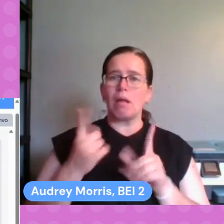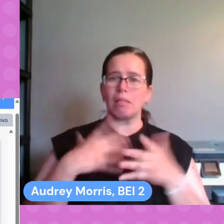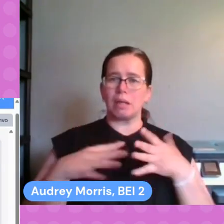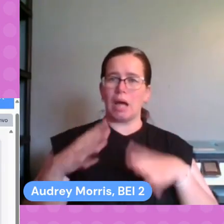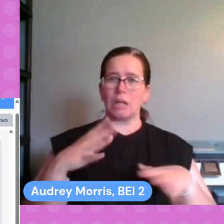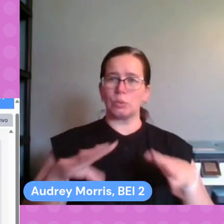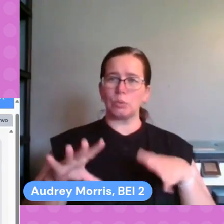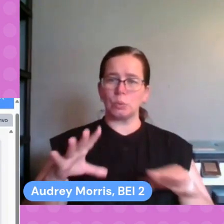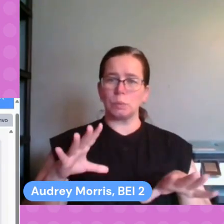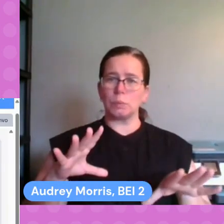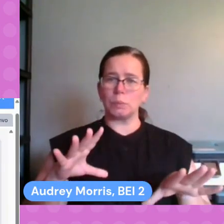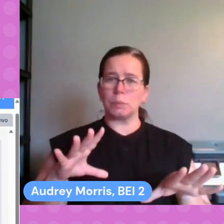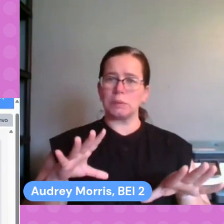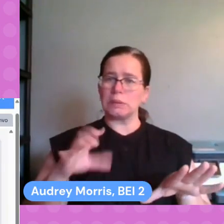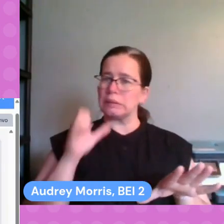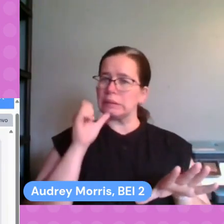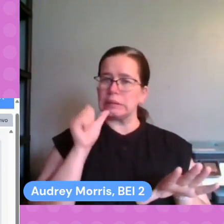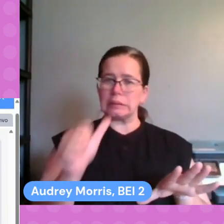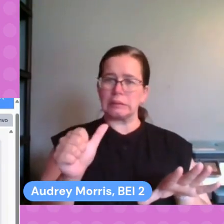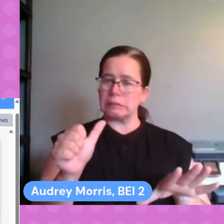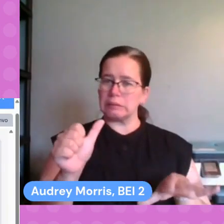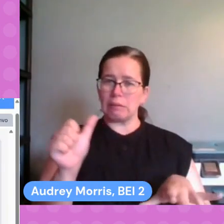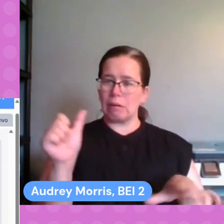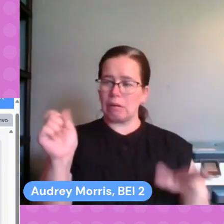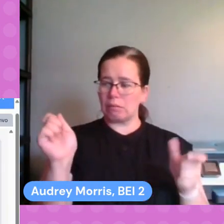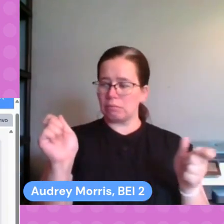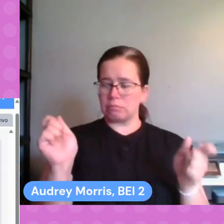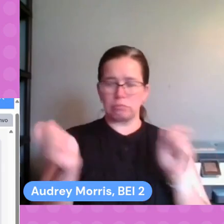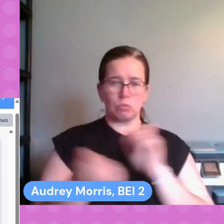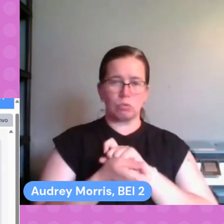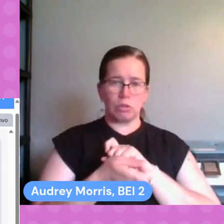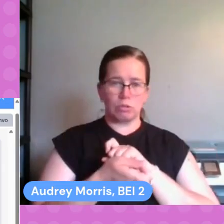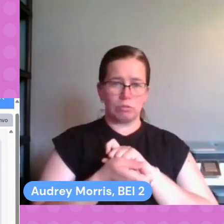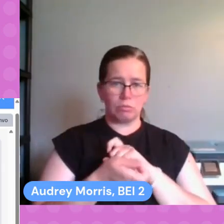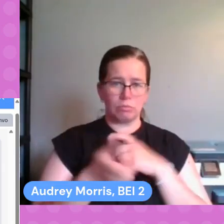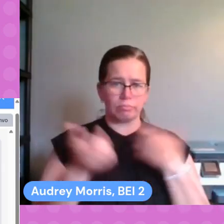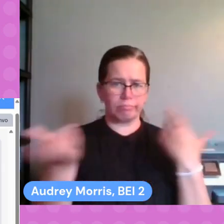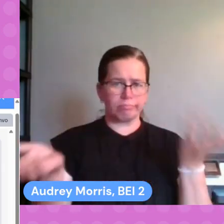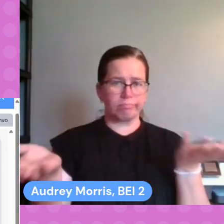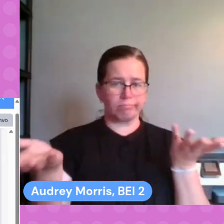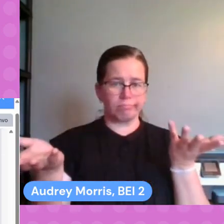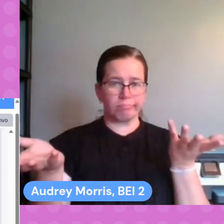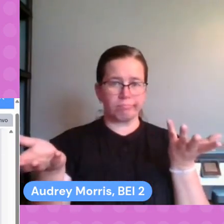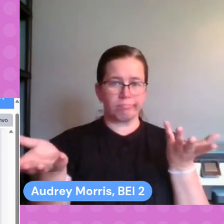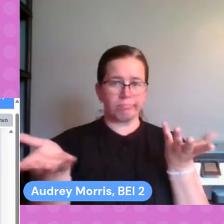costumes aren't switching.